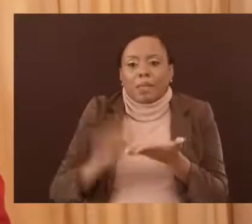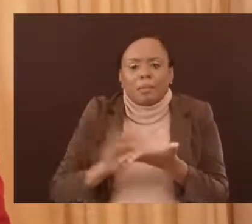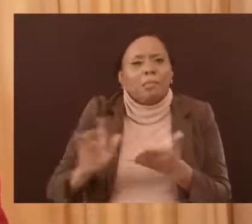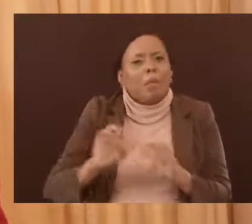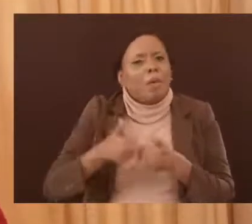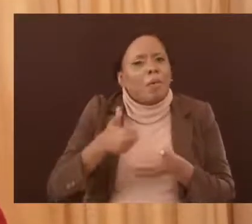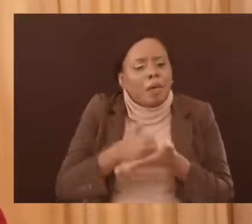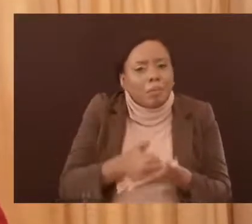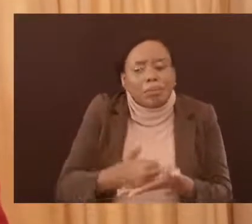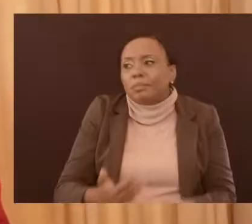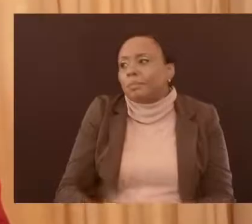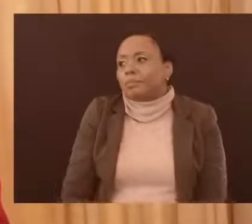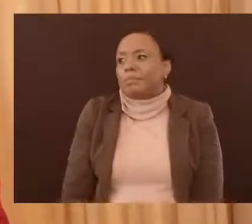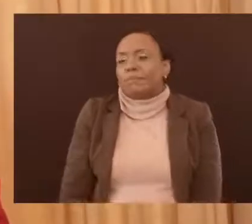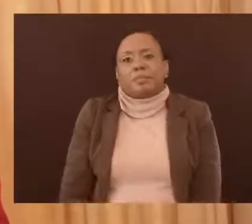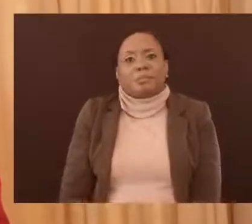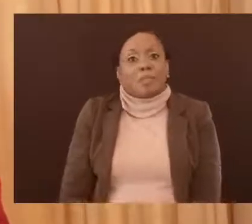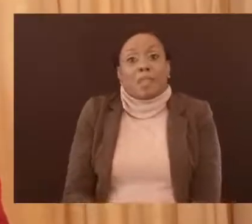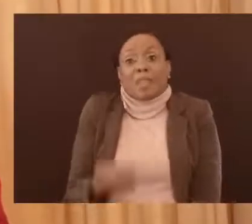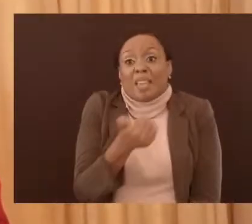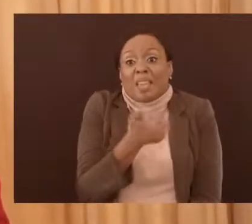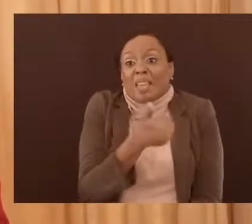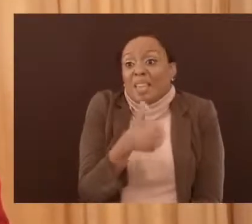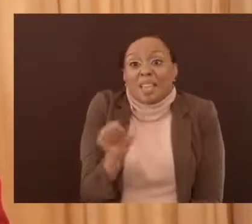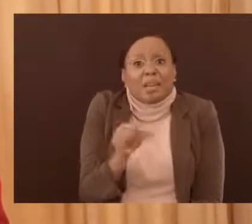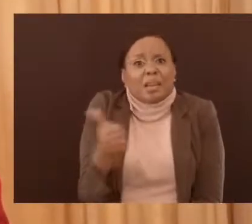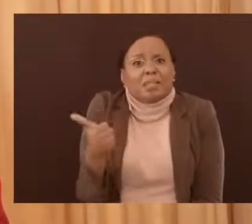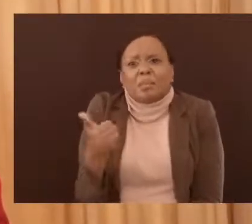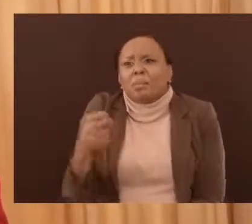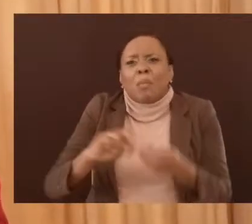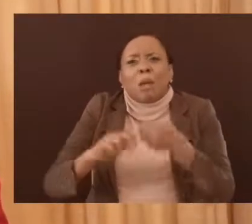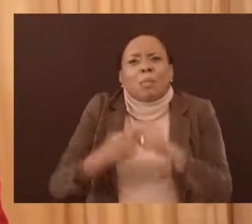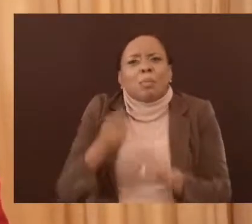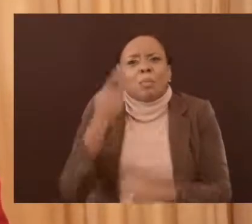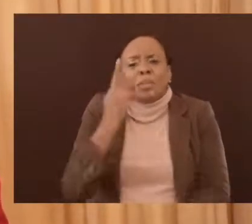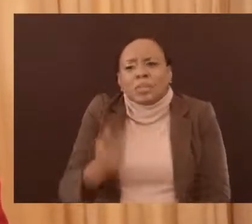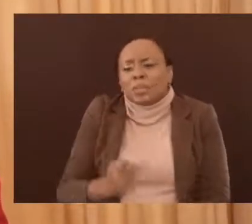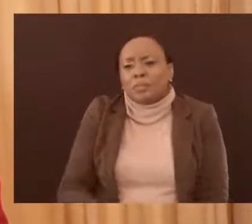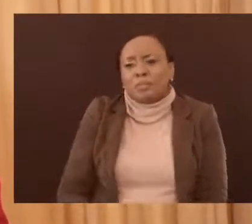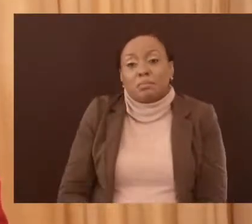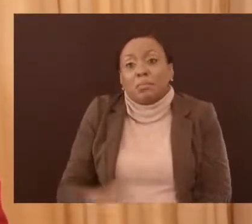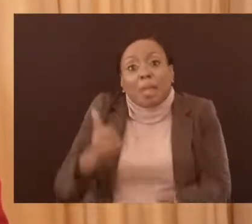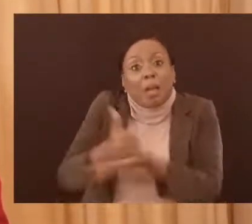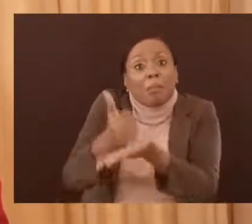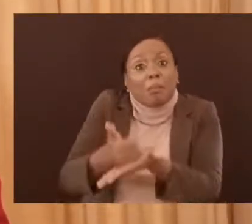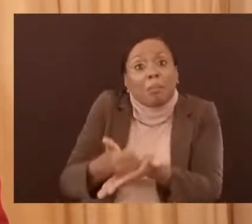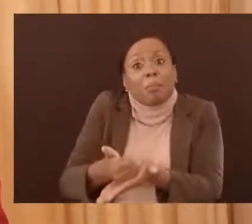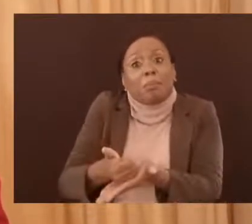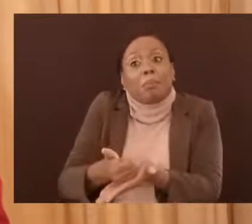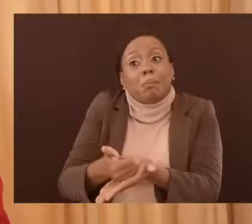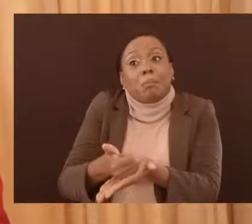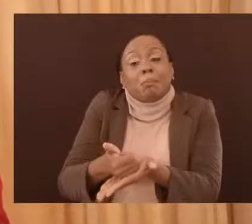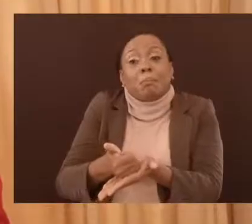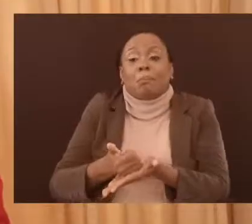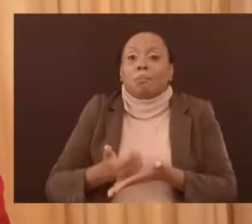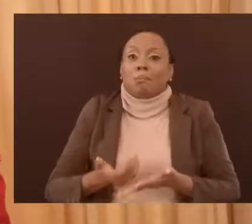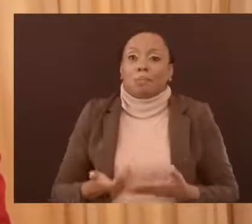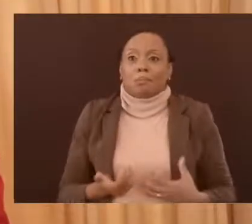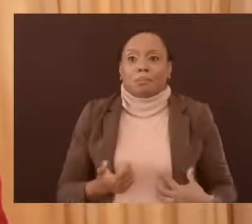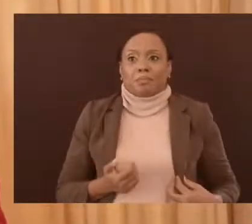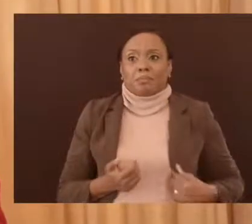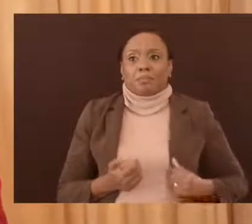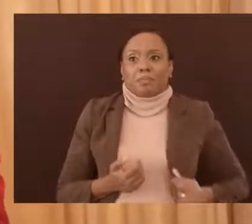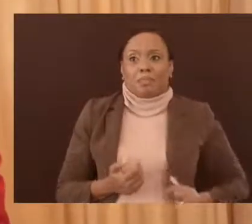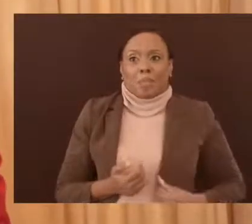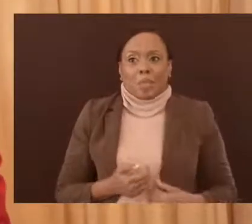we can be our brothers and our sisters' keepers. It is not a straightforward exercise right now as we approach this next term. We